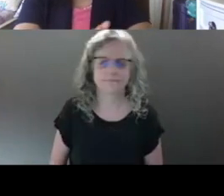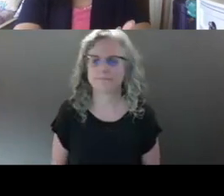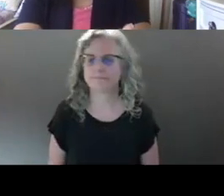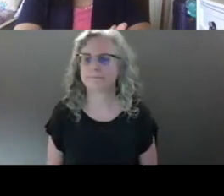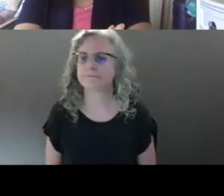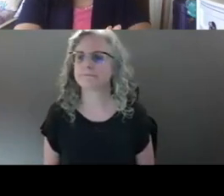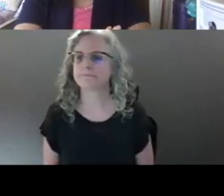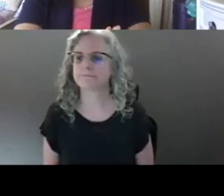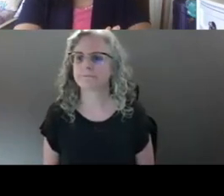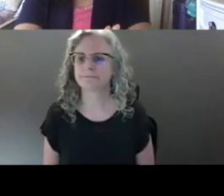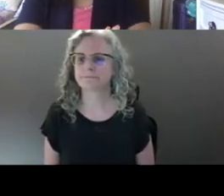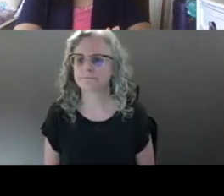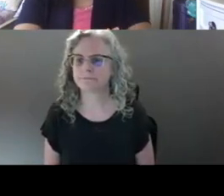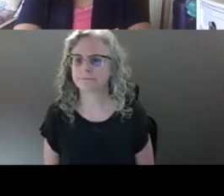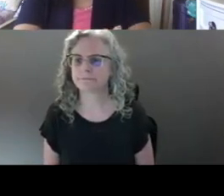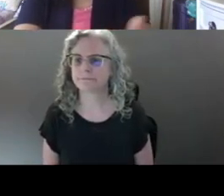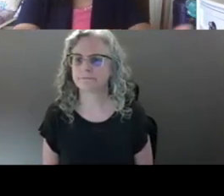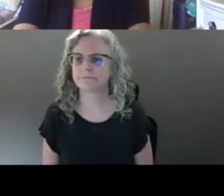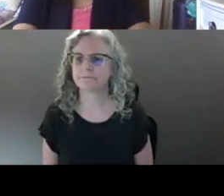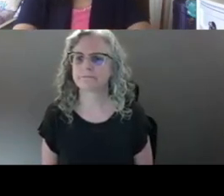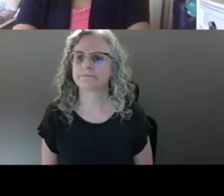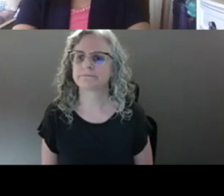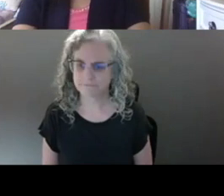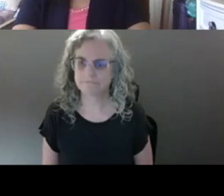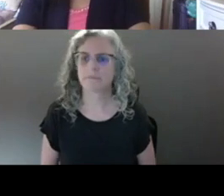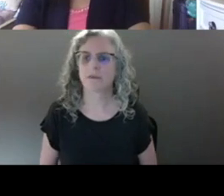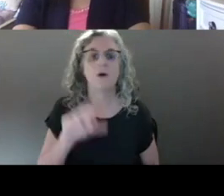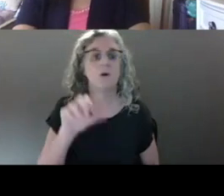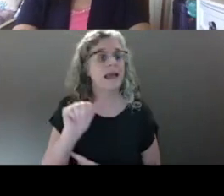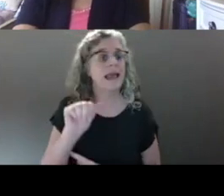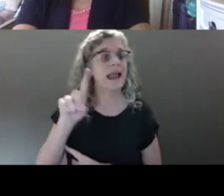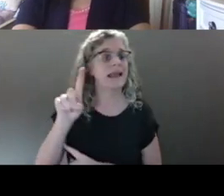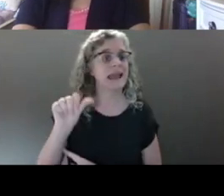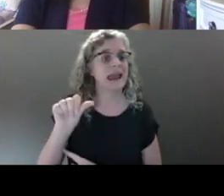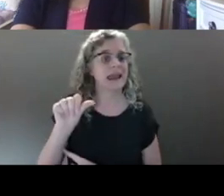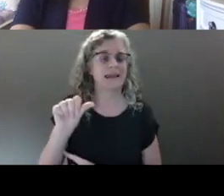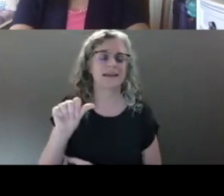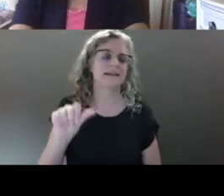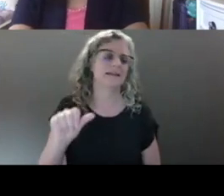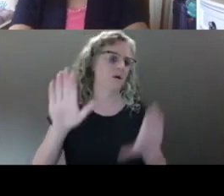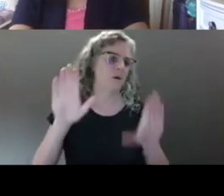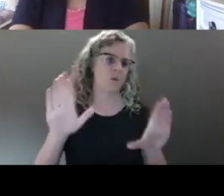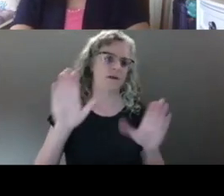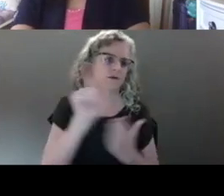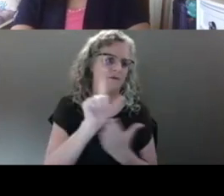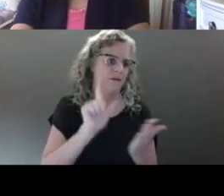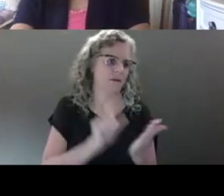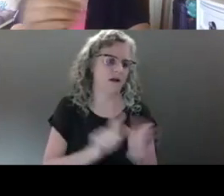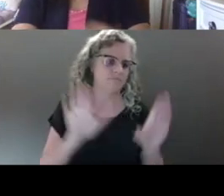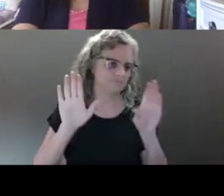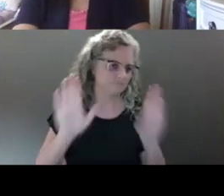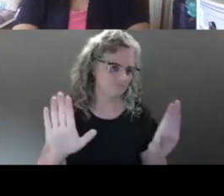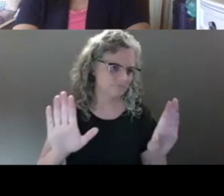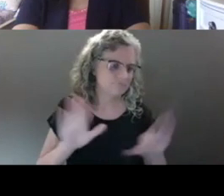So the ADA is a great piece of legislation, and there's many ways